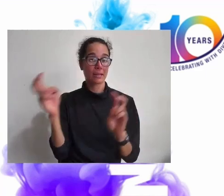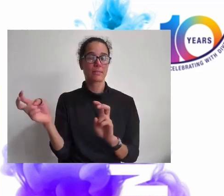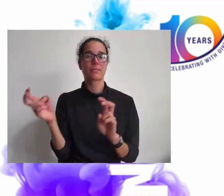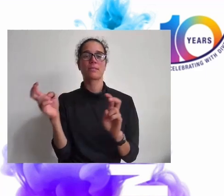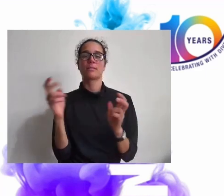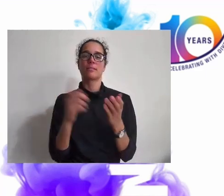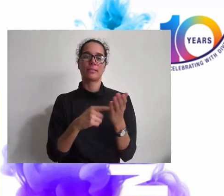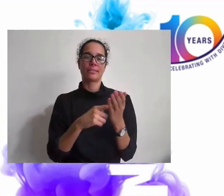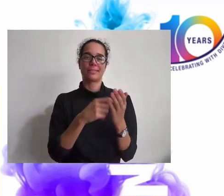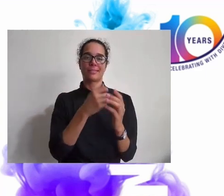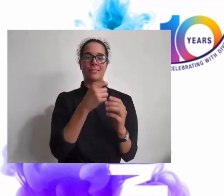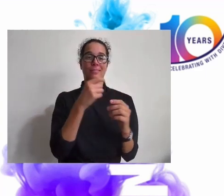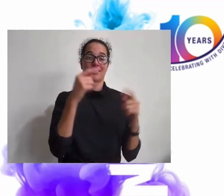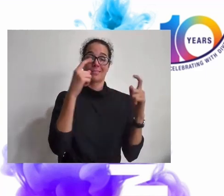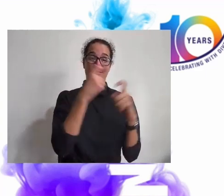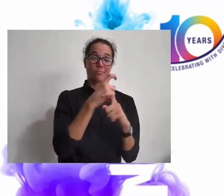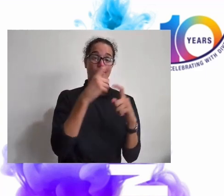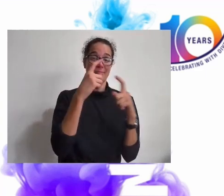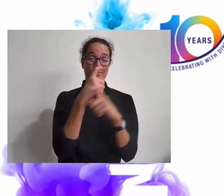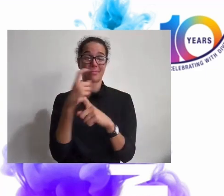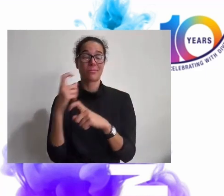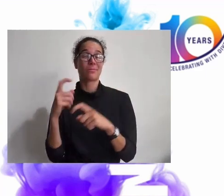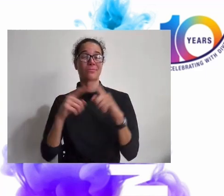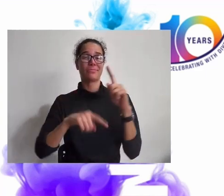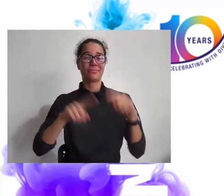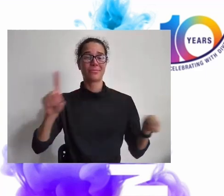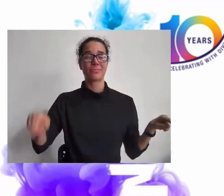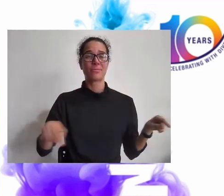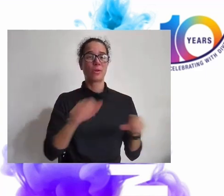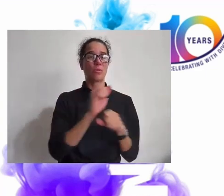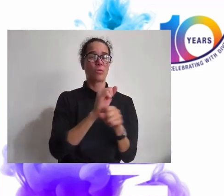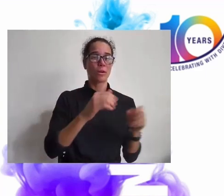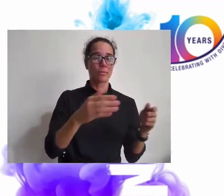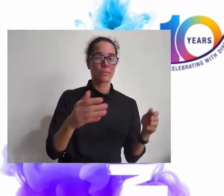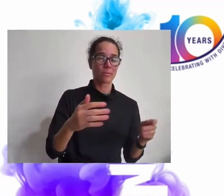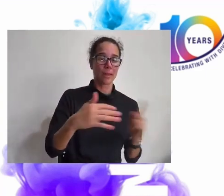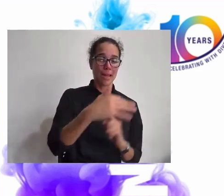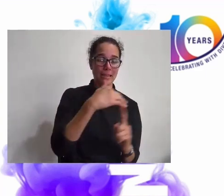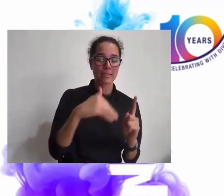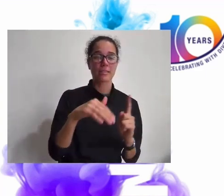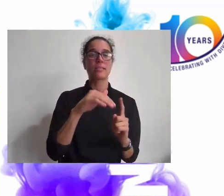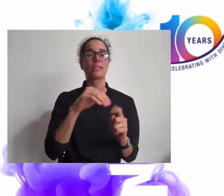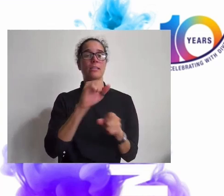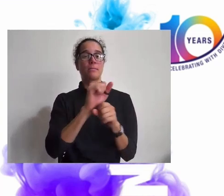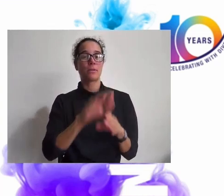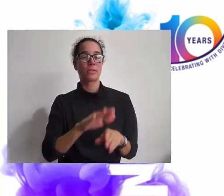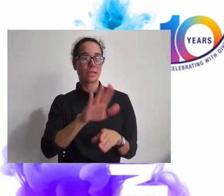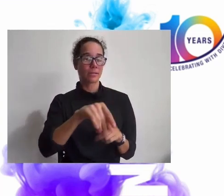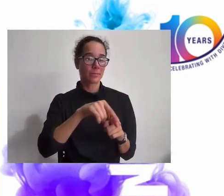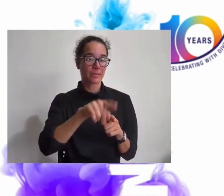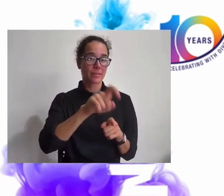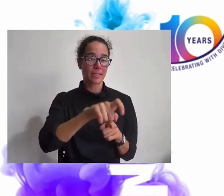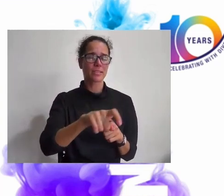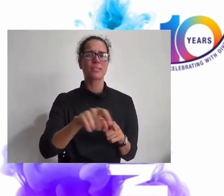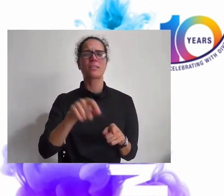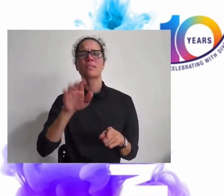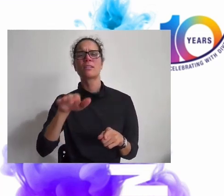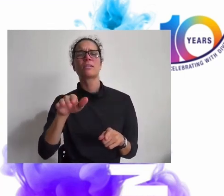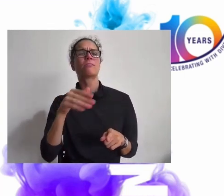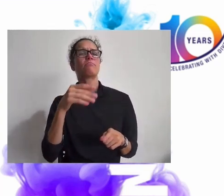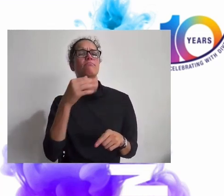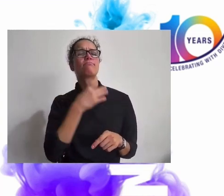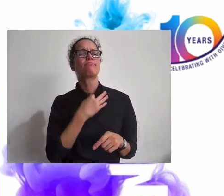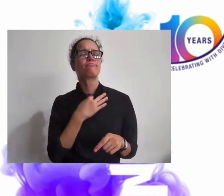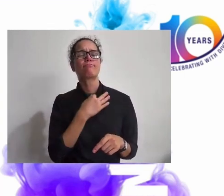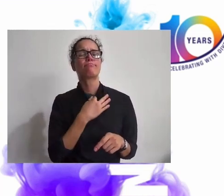on the workplace and our employees' needs. Bridget, let me bring you back in. I wonder if you can maybe talk a little bit about,